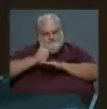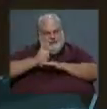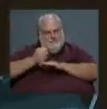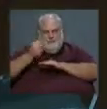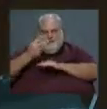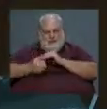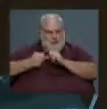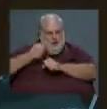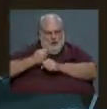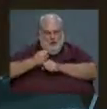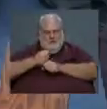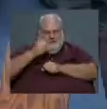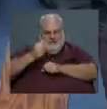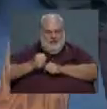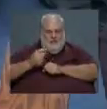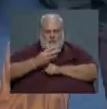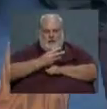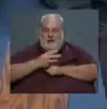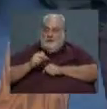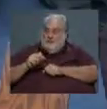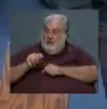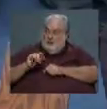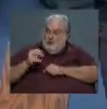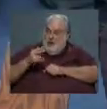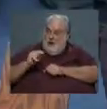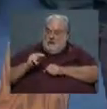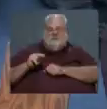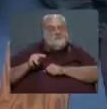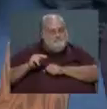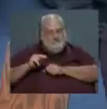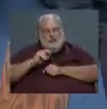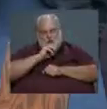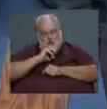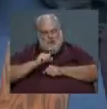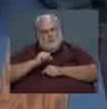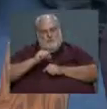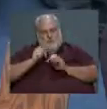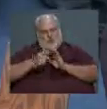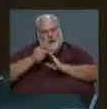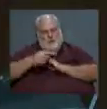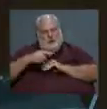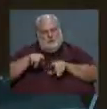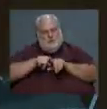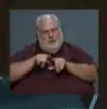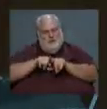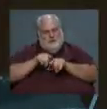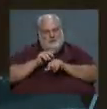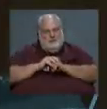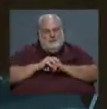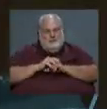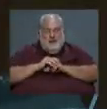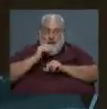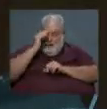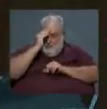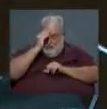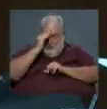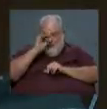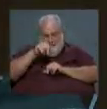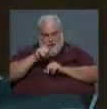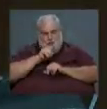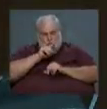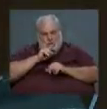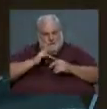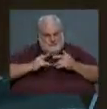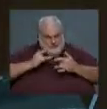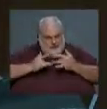John Unto Others? They've been with us for a long time as well. They're a returning program. Okay. Well, I'm excited, and I know you are, so